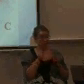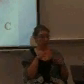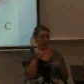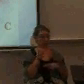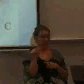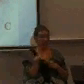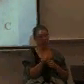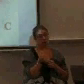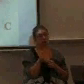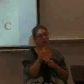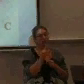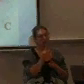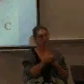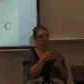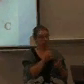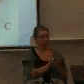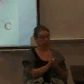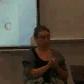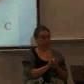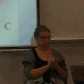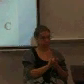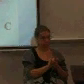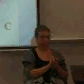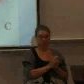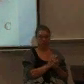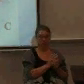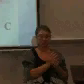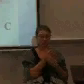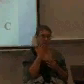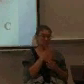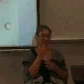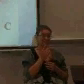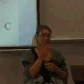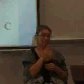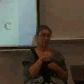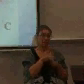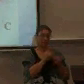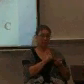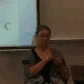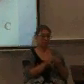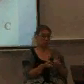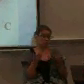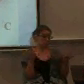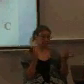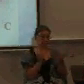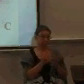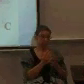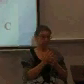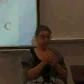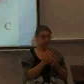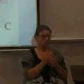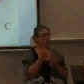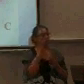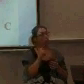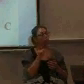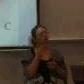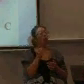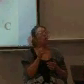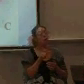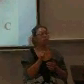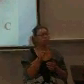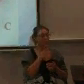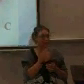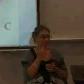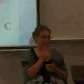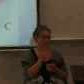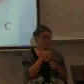other cells from that one through bad luck in evolution for the host, for